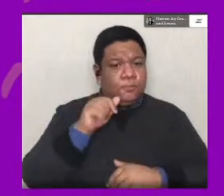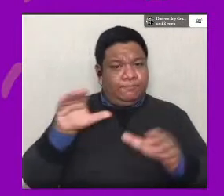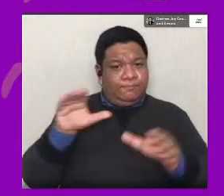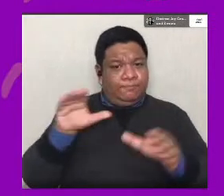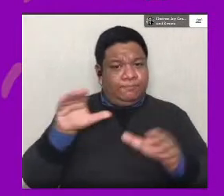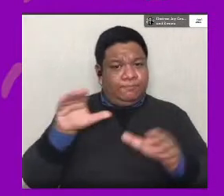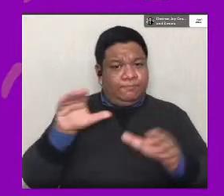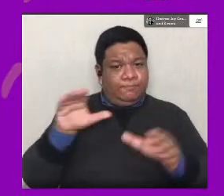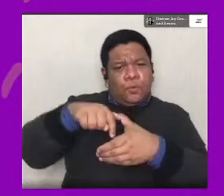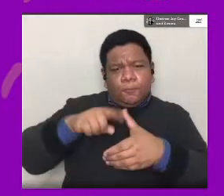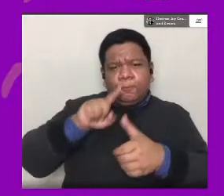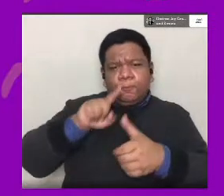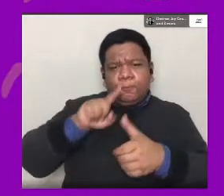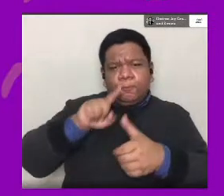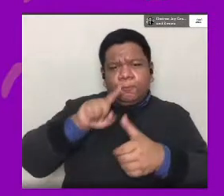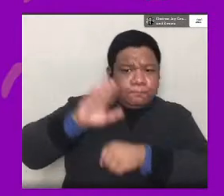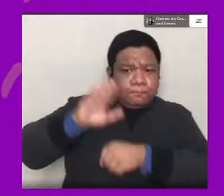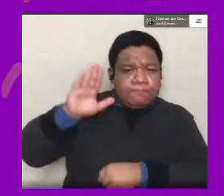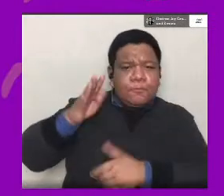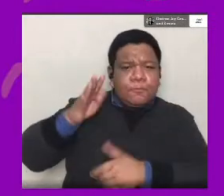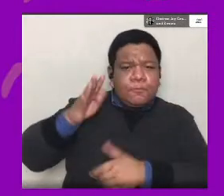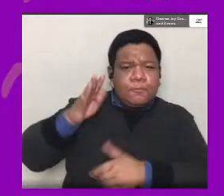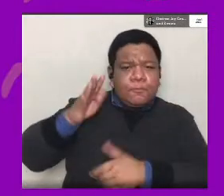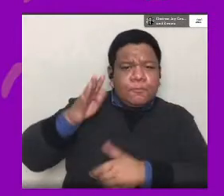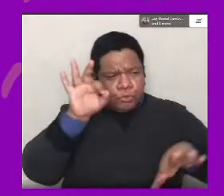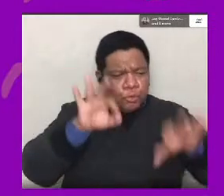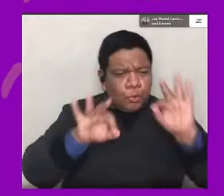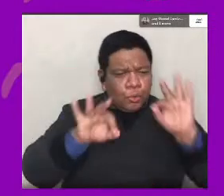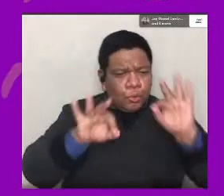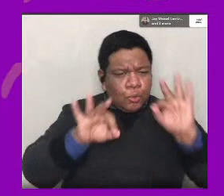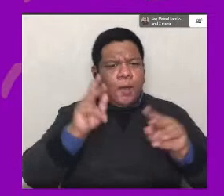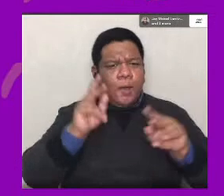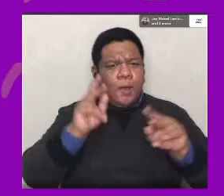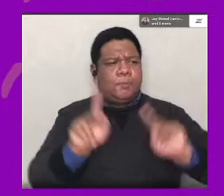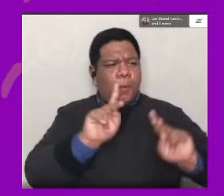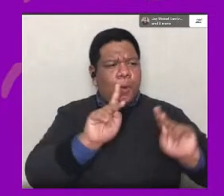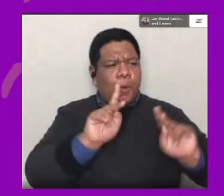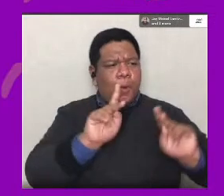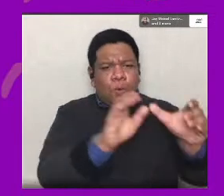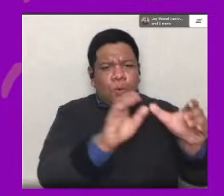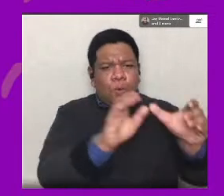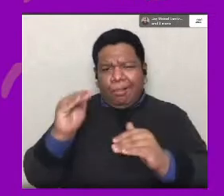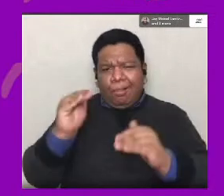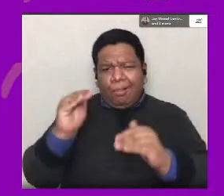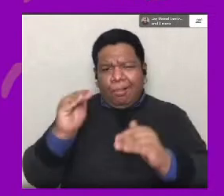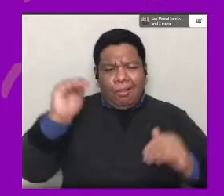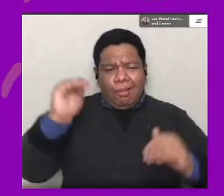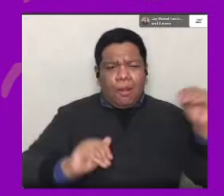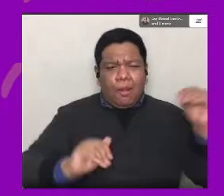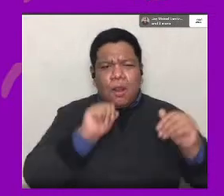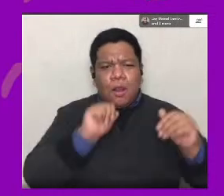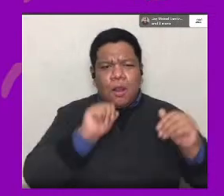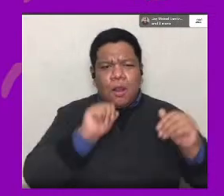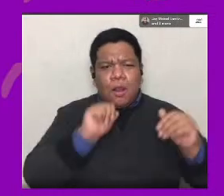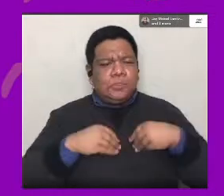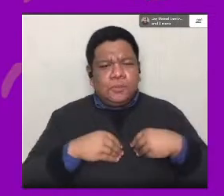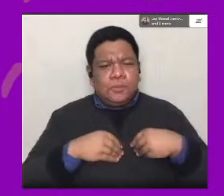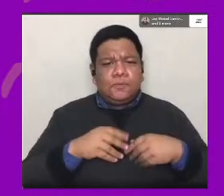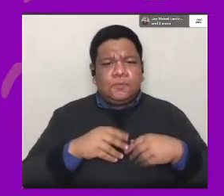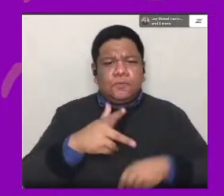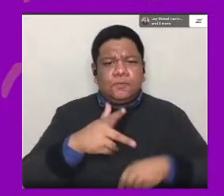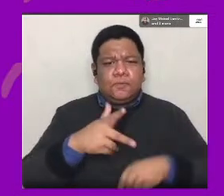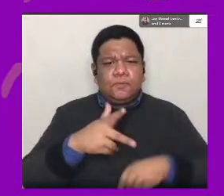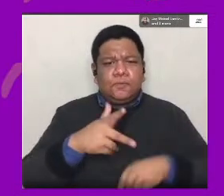why some segments of populations are disproportionately not receiving the vaccine and how USAID